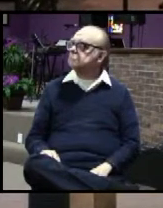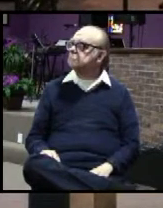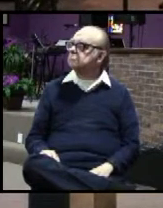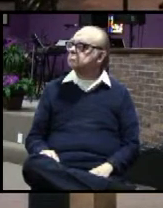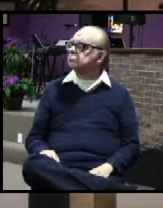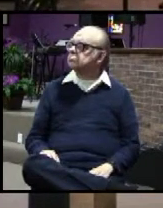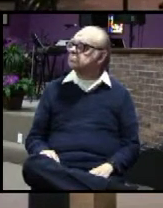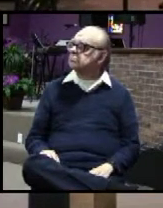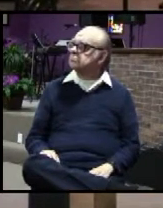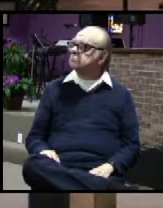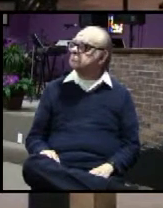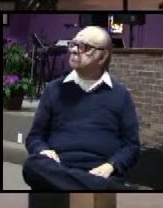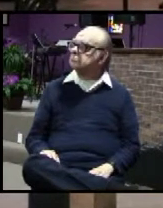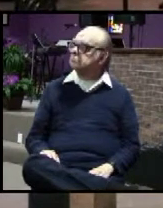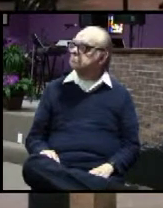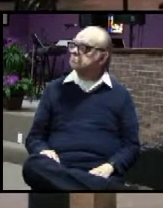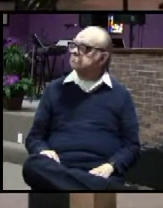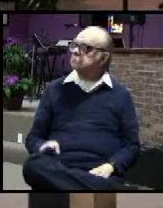buddy.